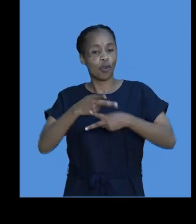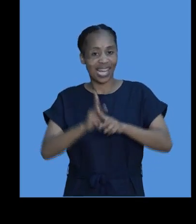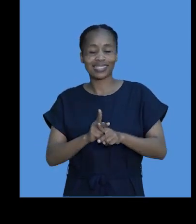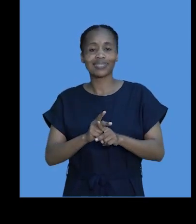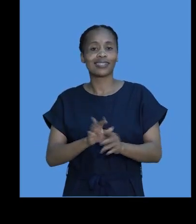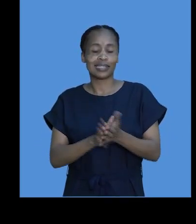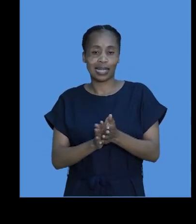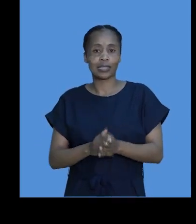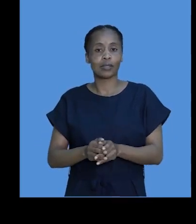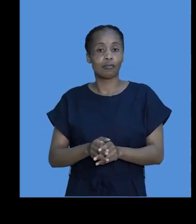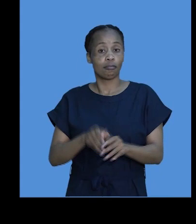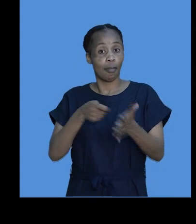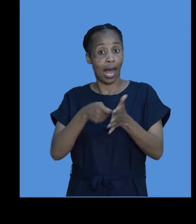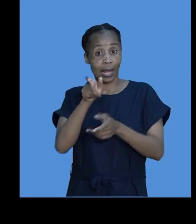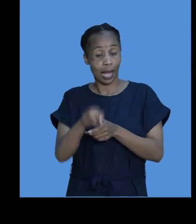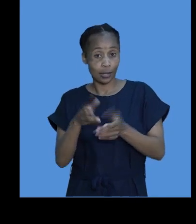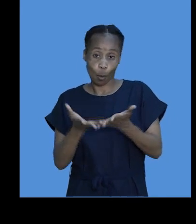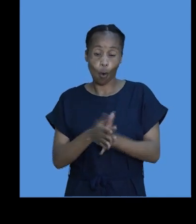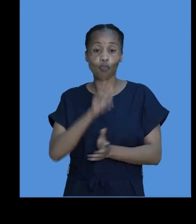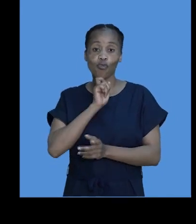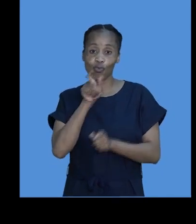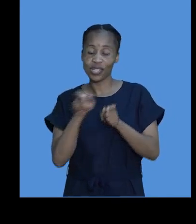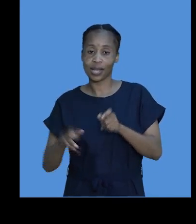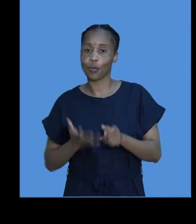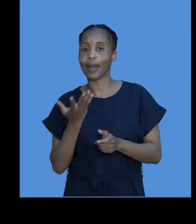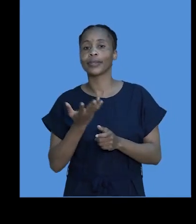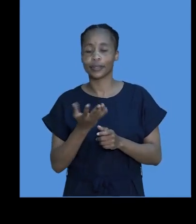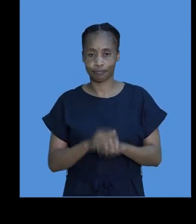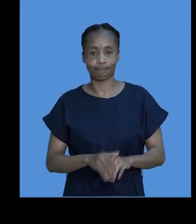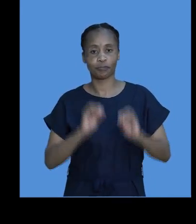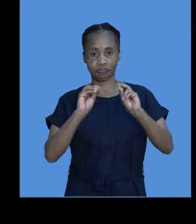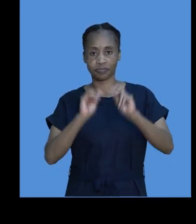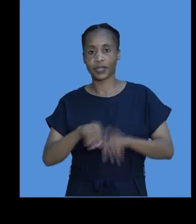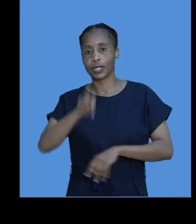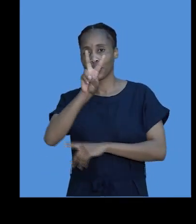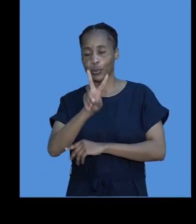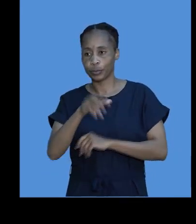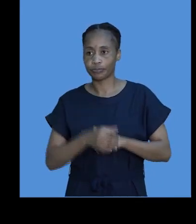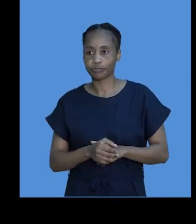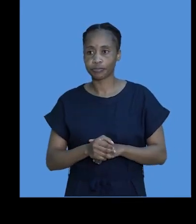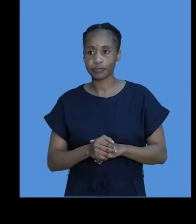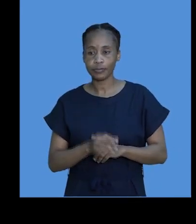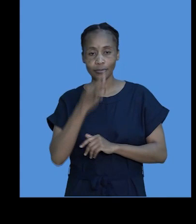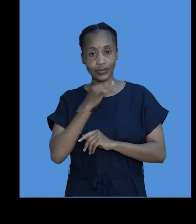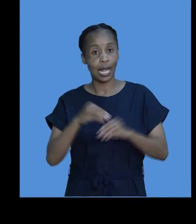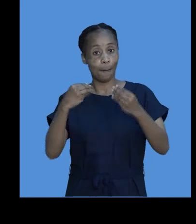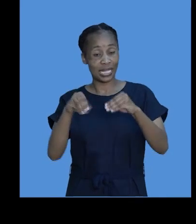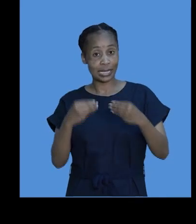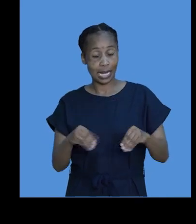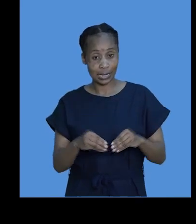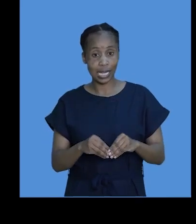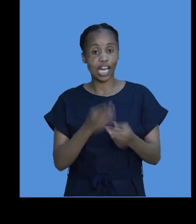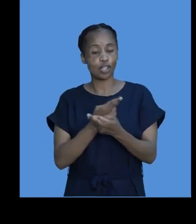meets consumers' tastes and preferences there. Right? Number two, it says businesses are